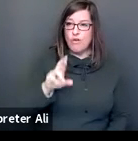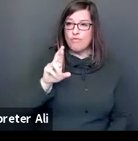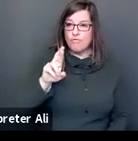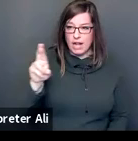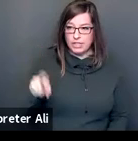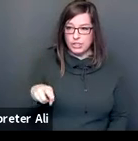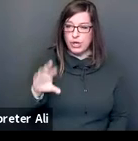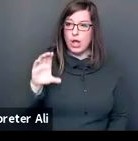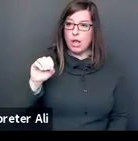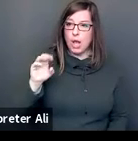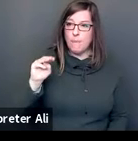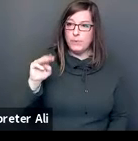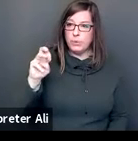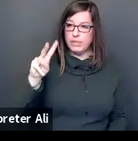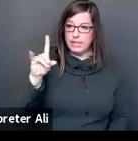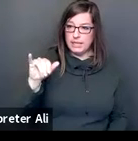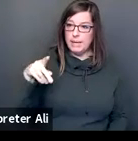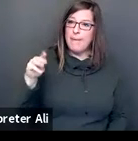Power.